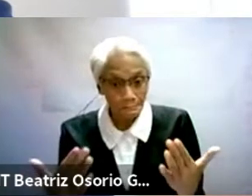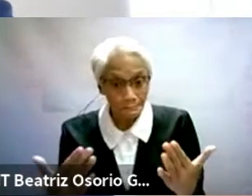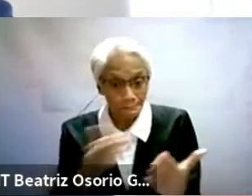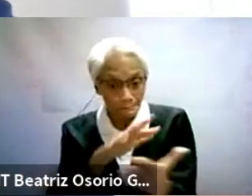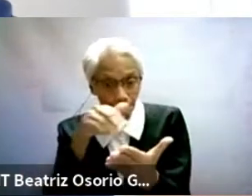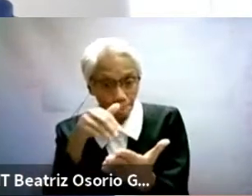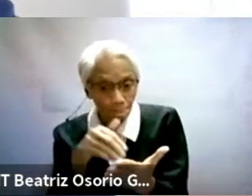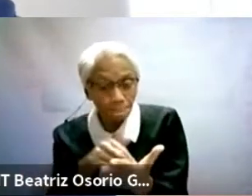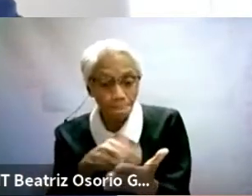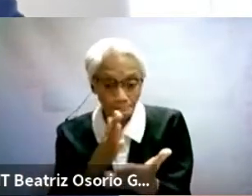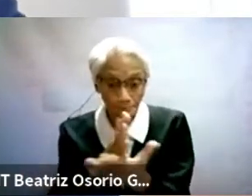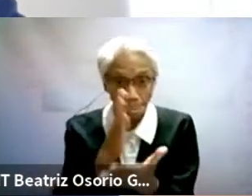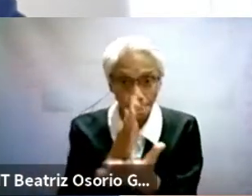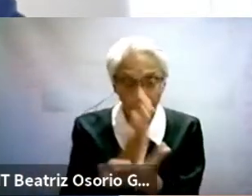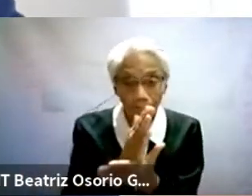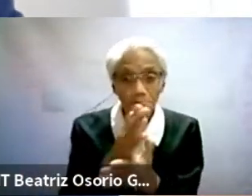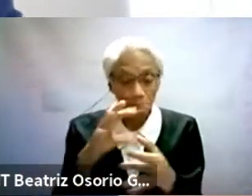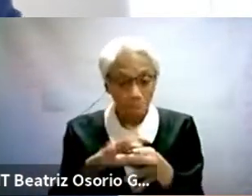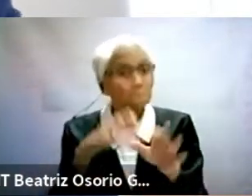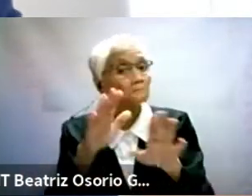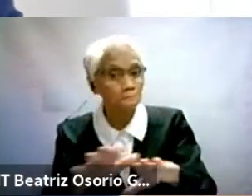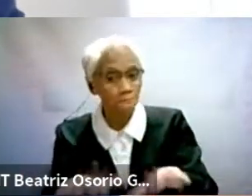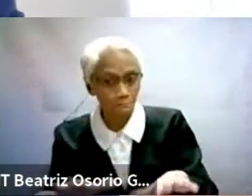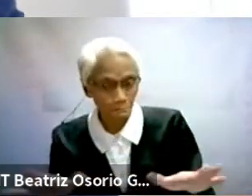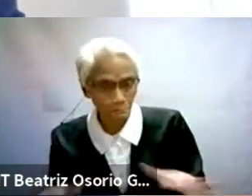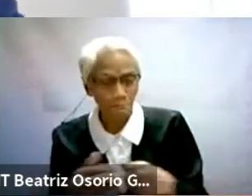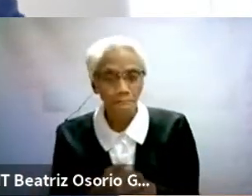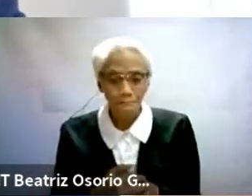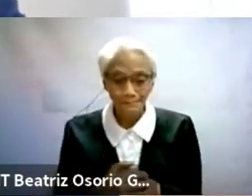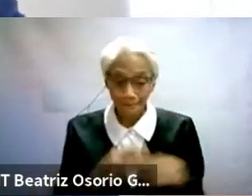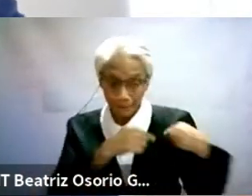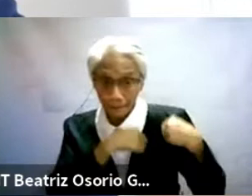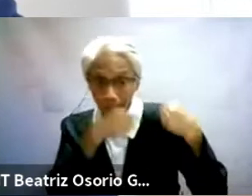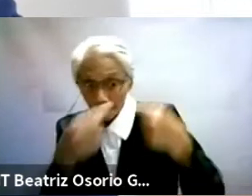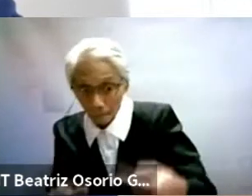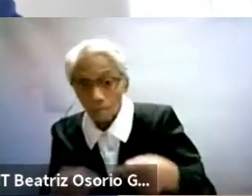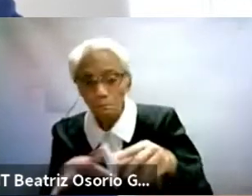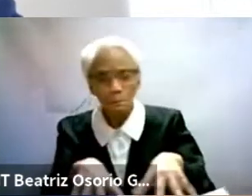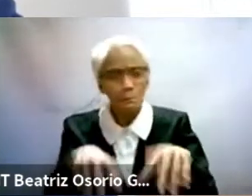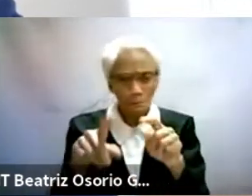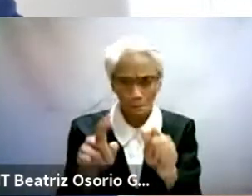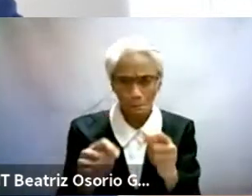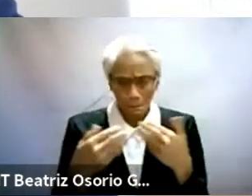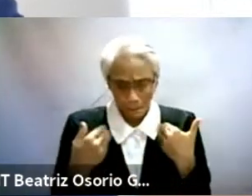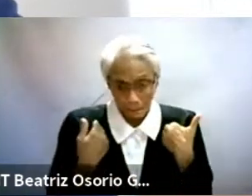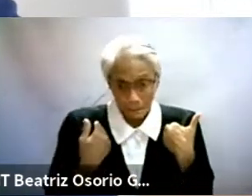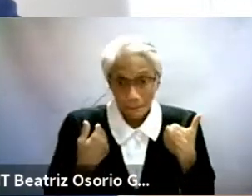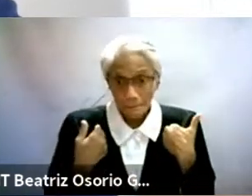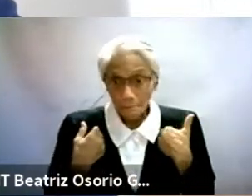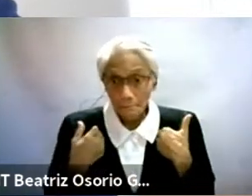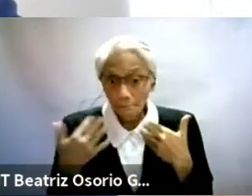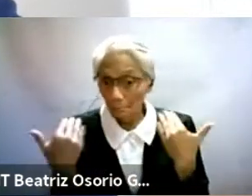of children. Since it was adopted, it has been cited in legislation,